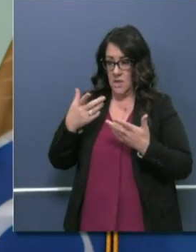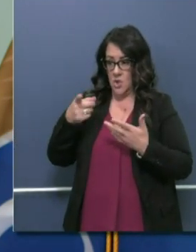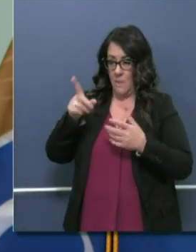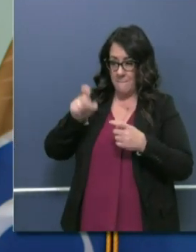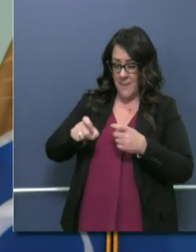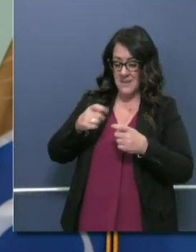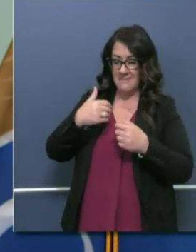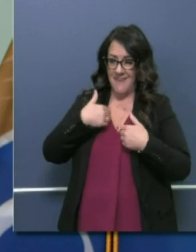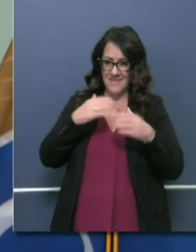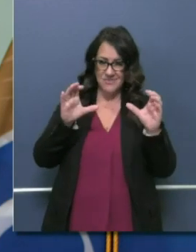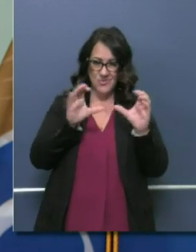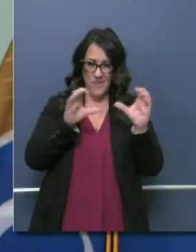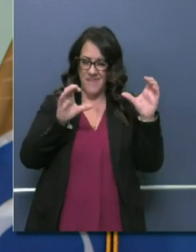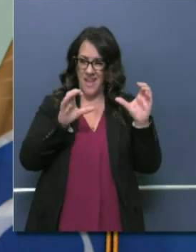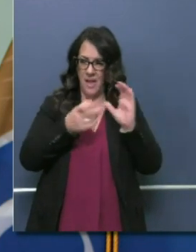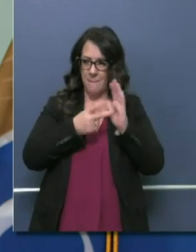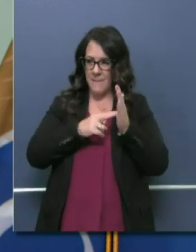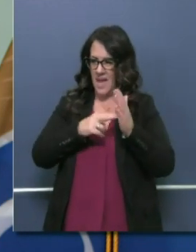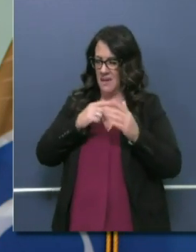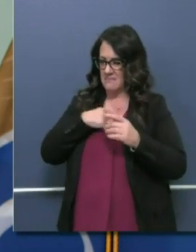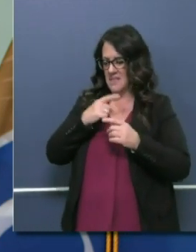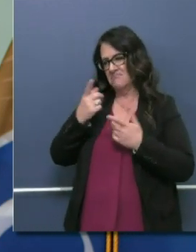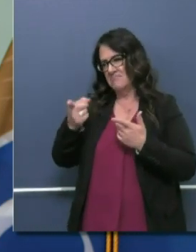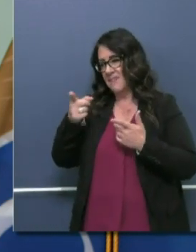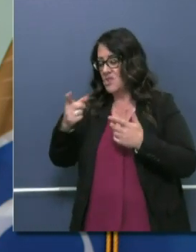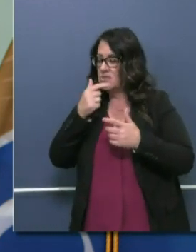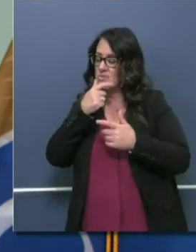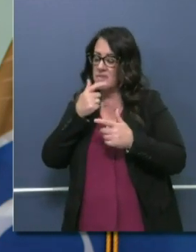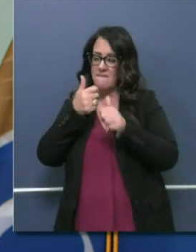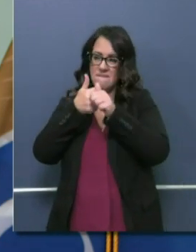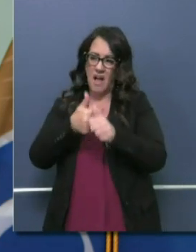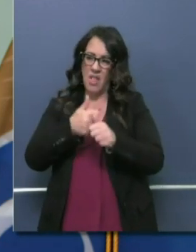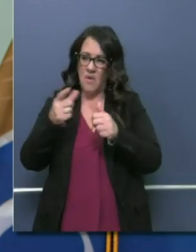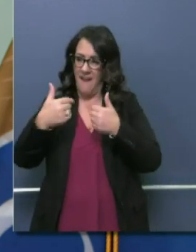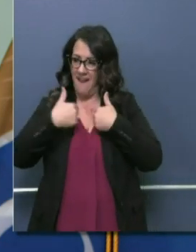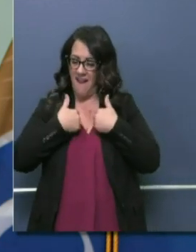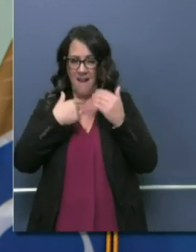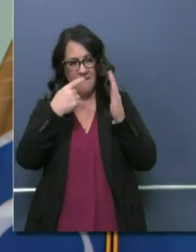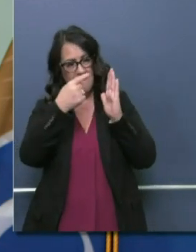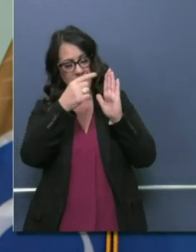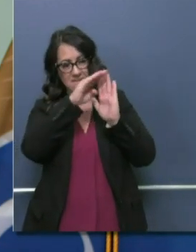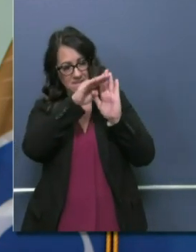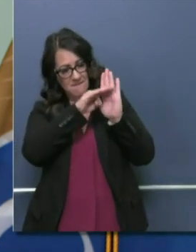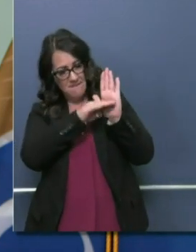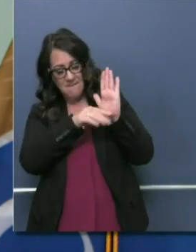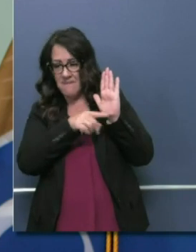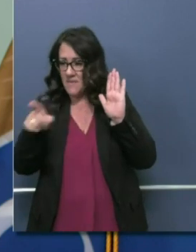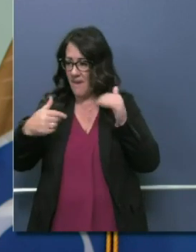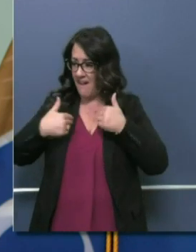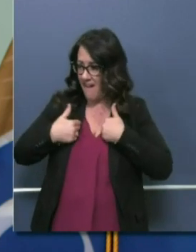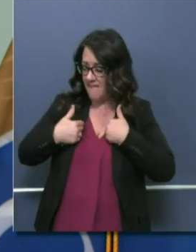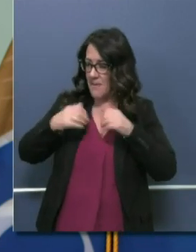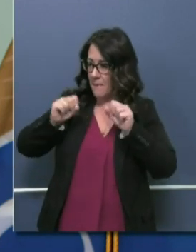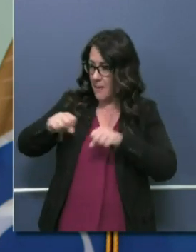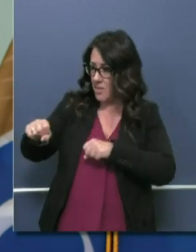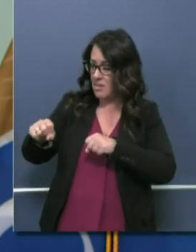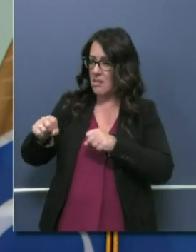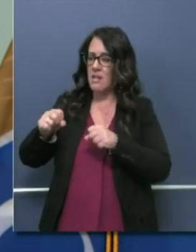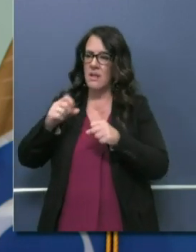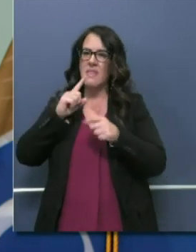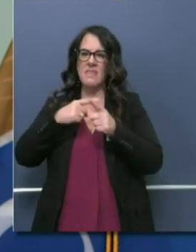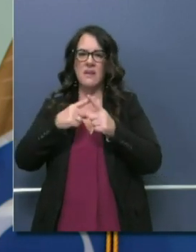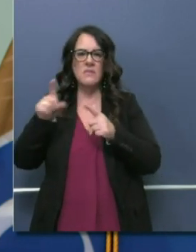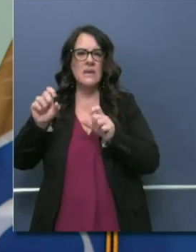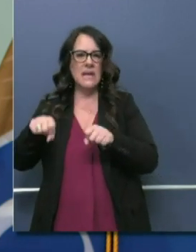certified by criteria that includes the capacity on testing, the capacity on tracing,